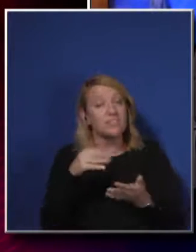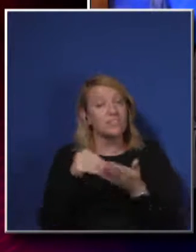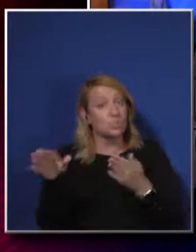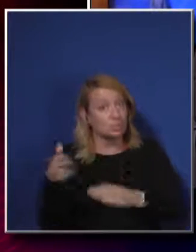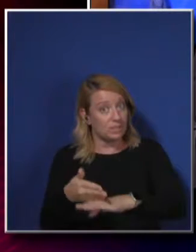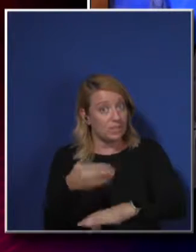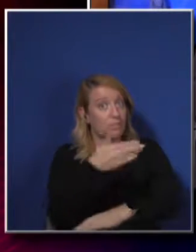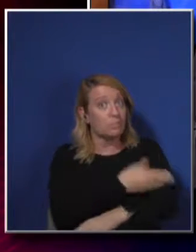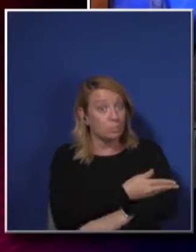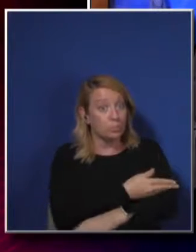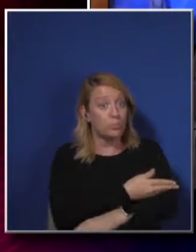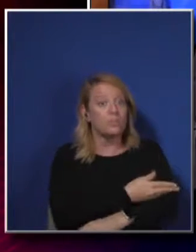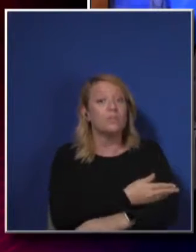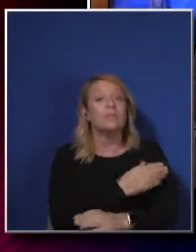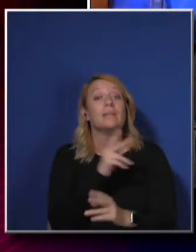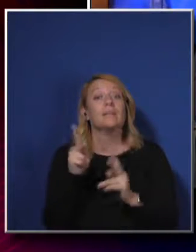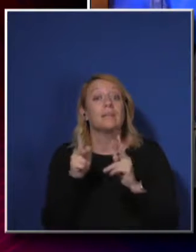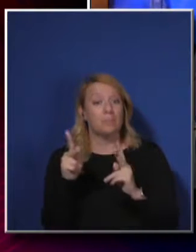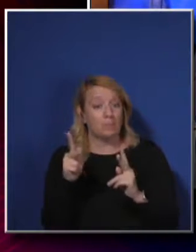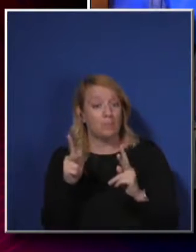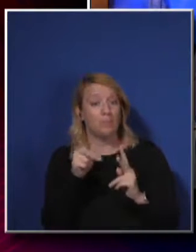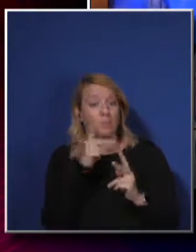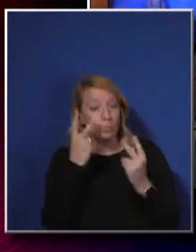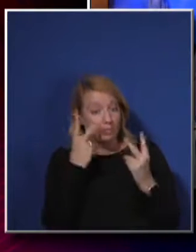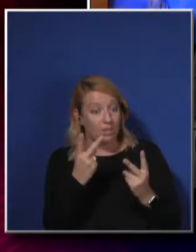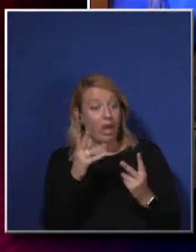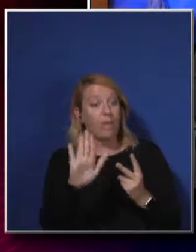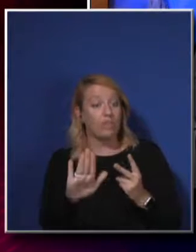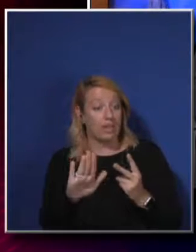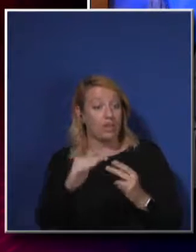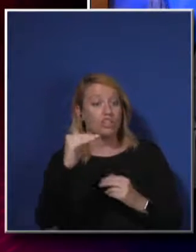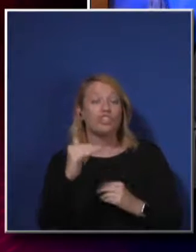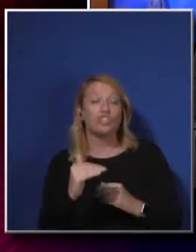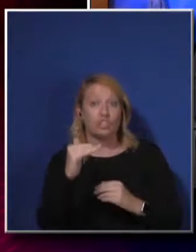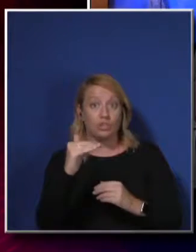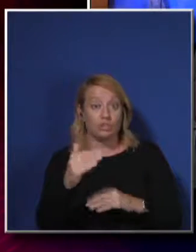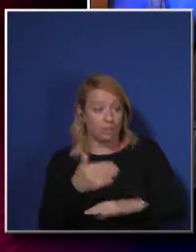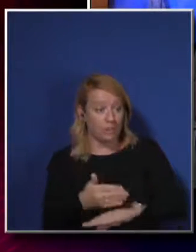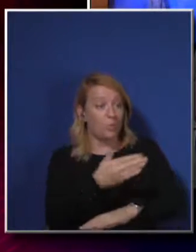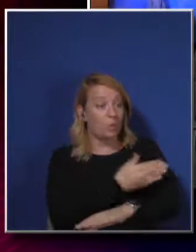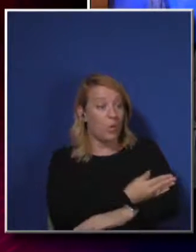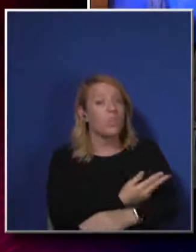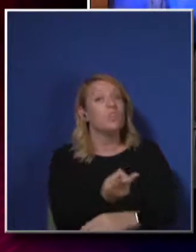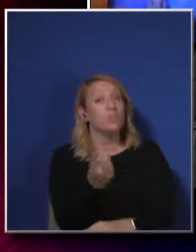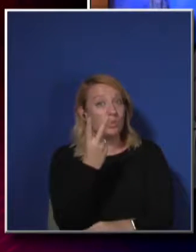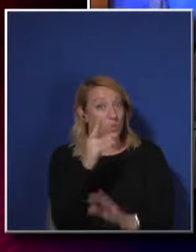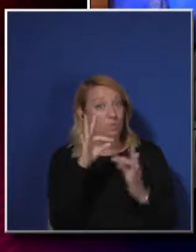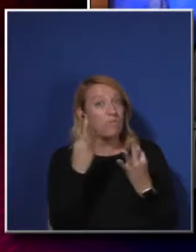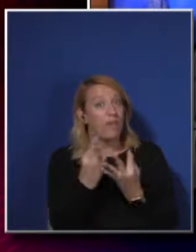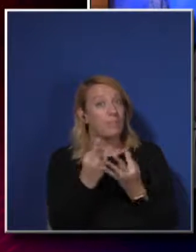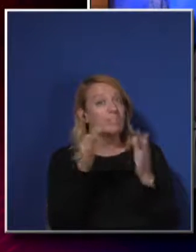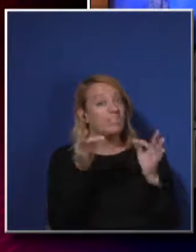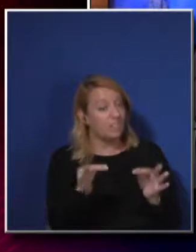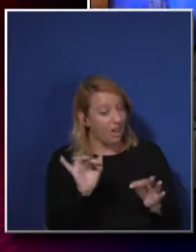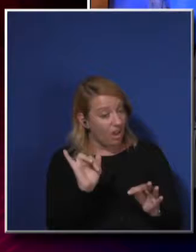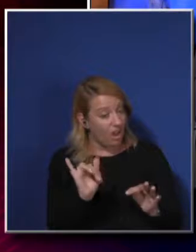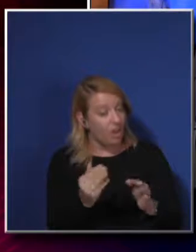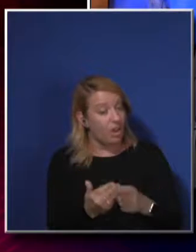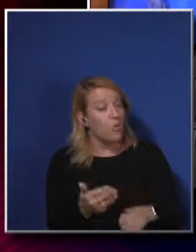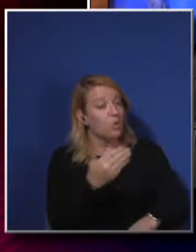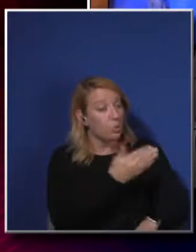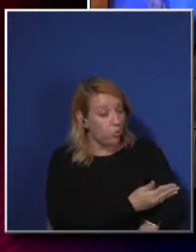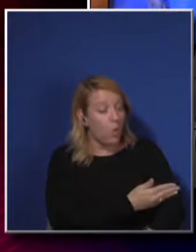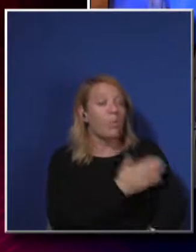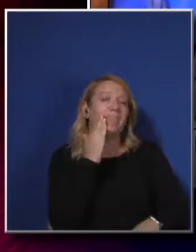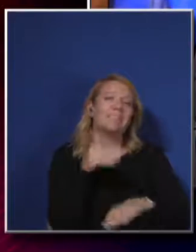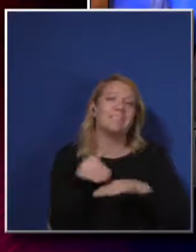and saw growth in their child, 2 families have made the decision to send their children to the Tucson campus and are very happy